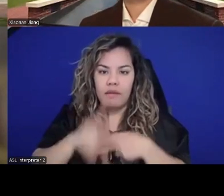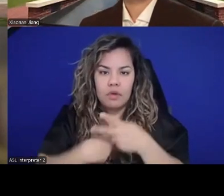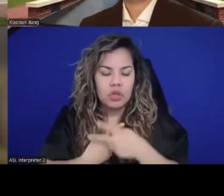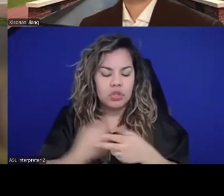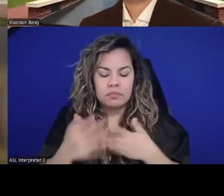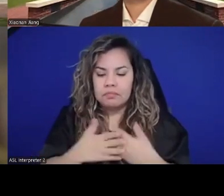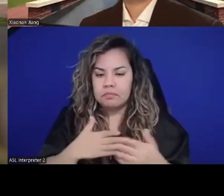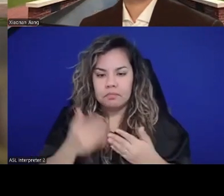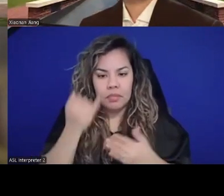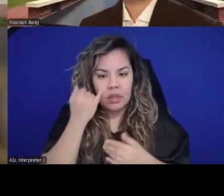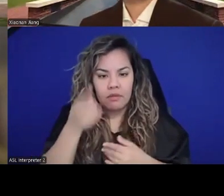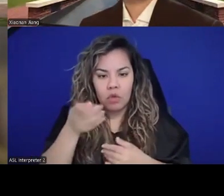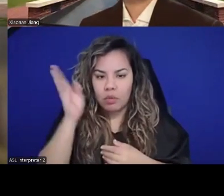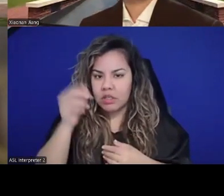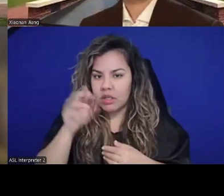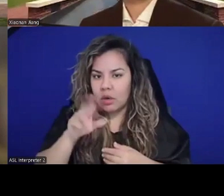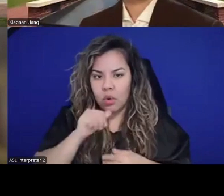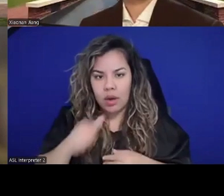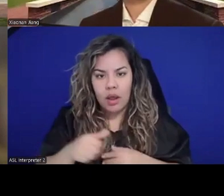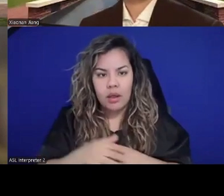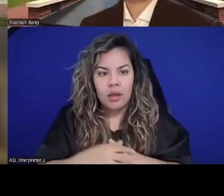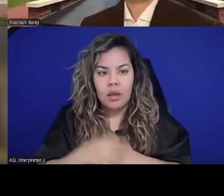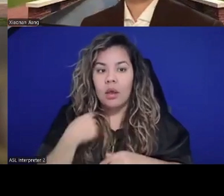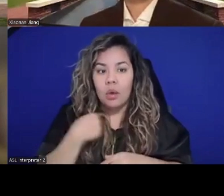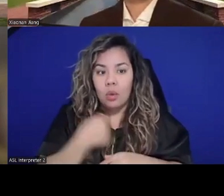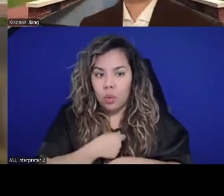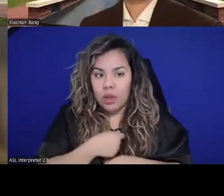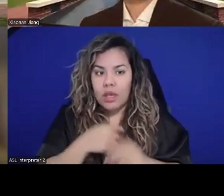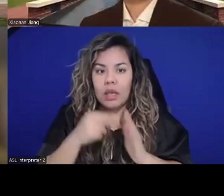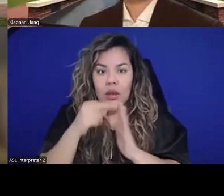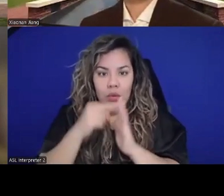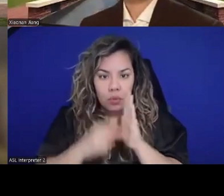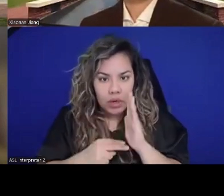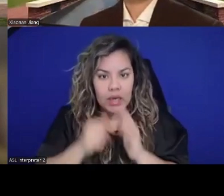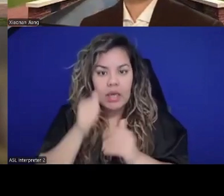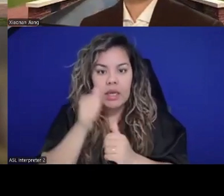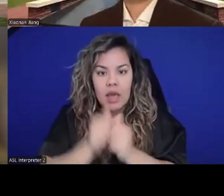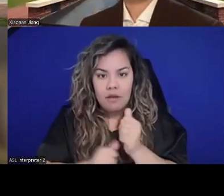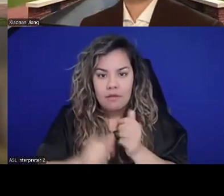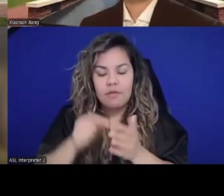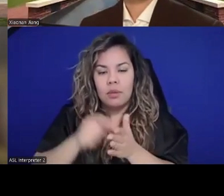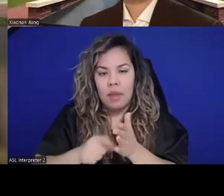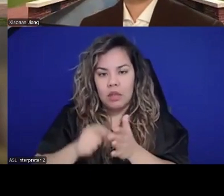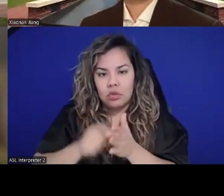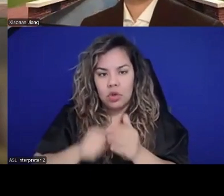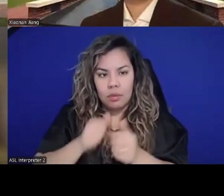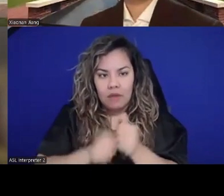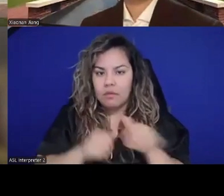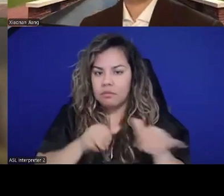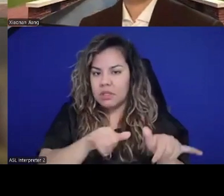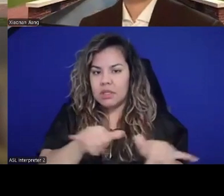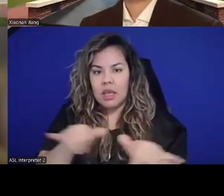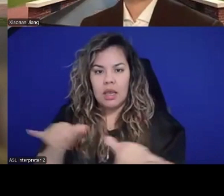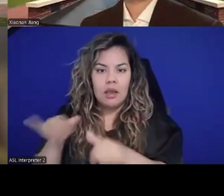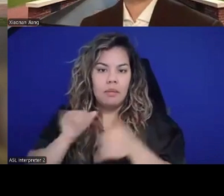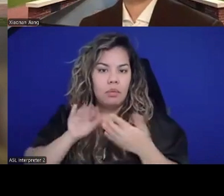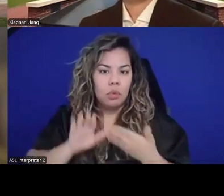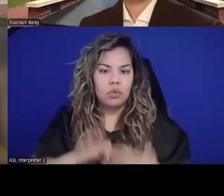not. We read every manuscript in the same way, so.